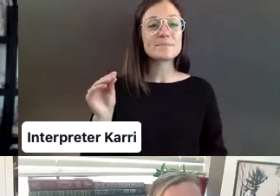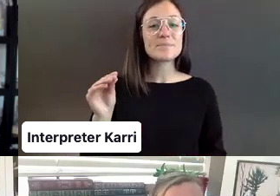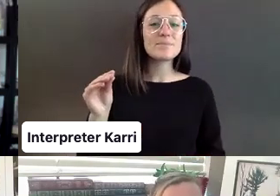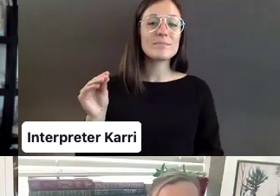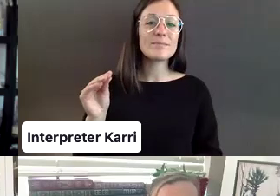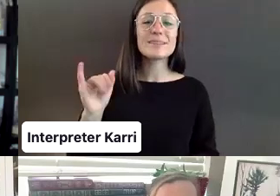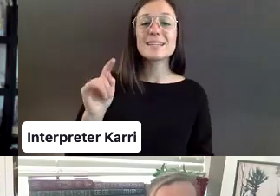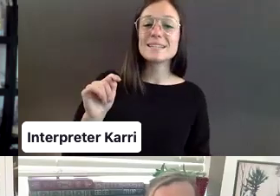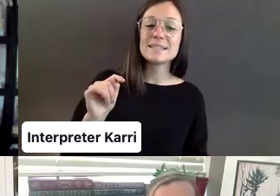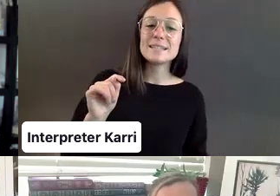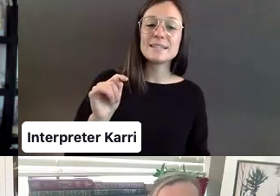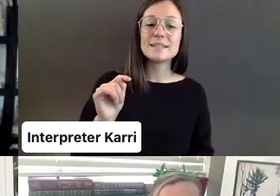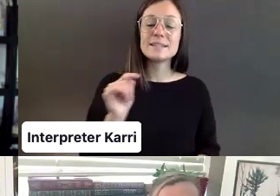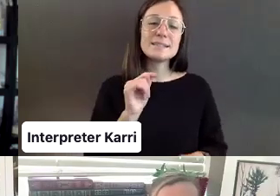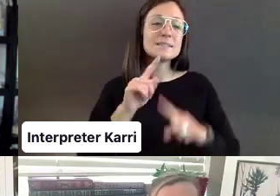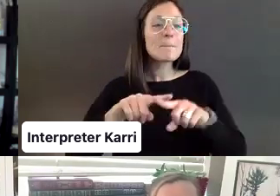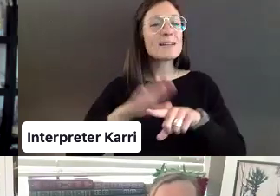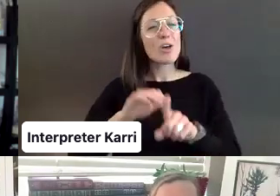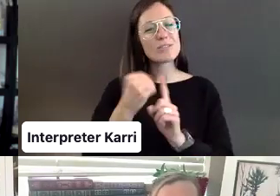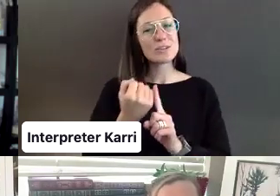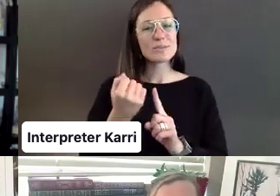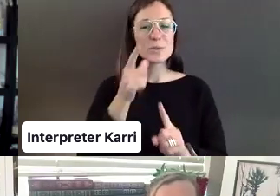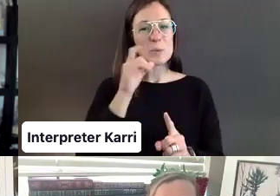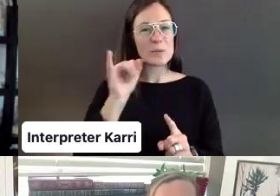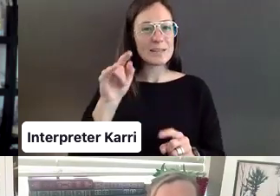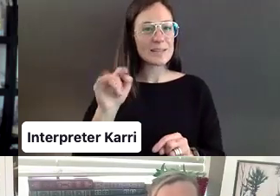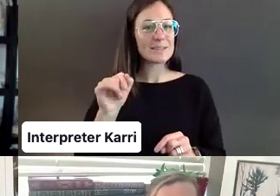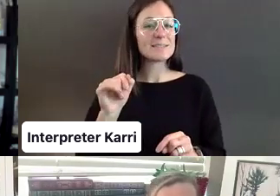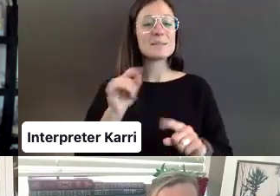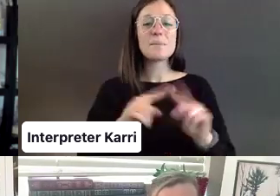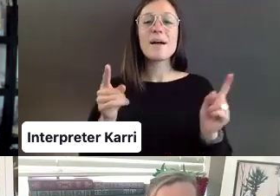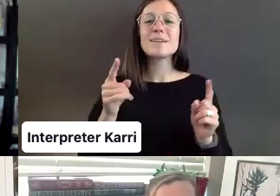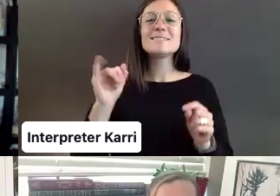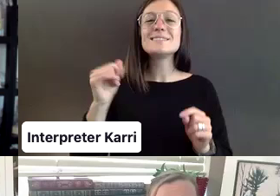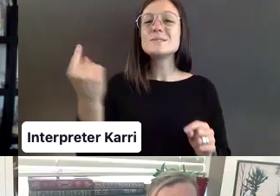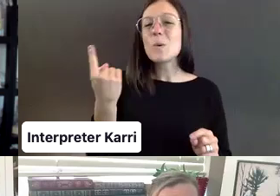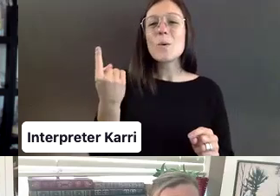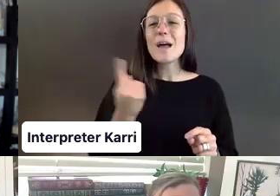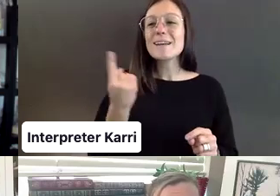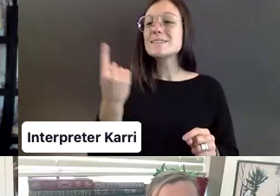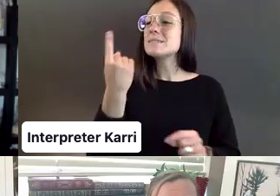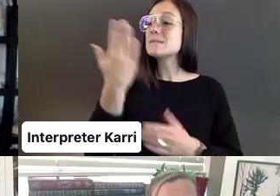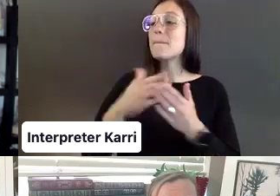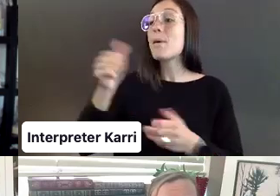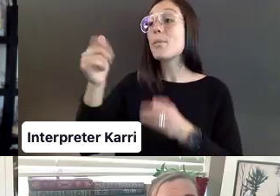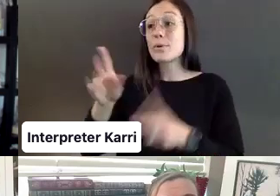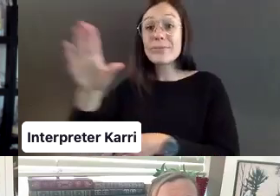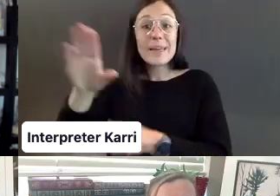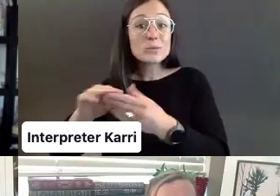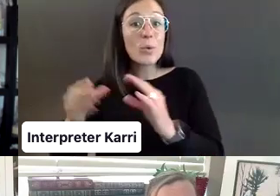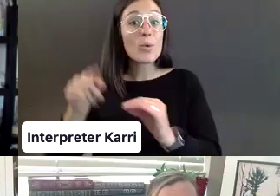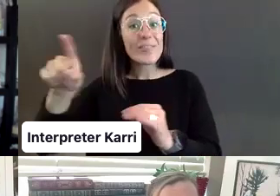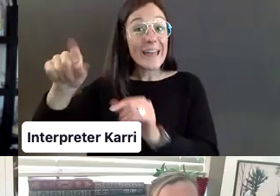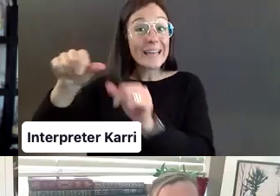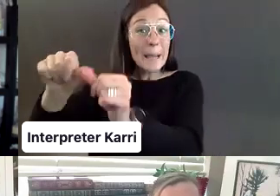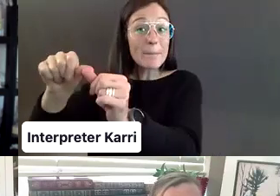It depends on the circumstance, who it is, but it's always some other person and their story, and the fact that they kept